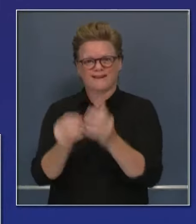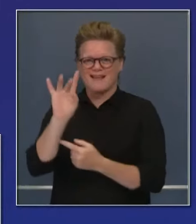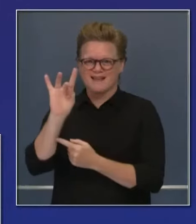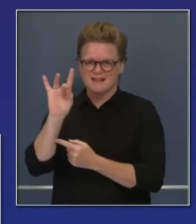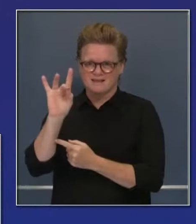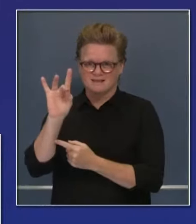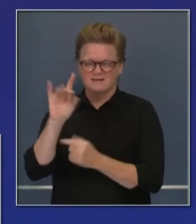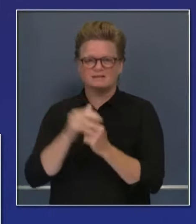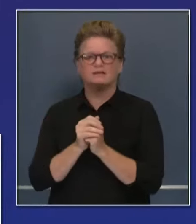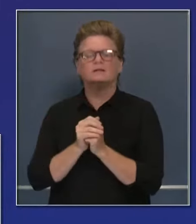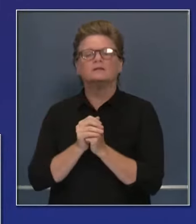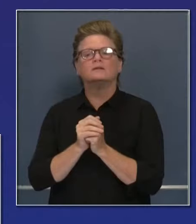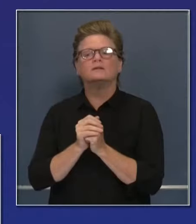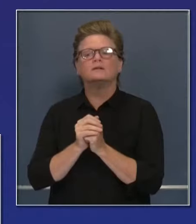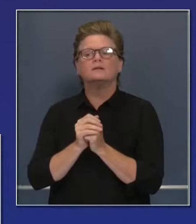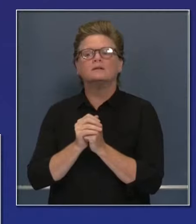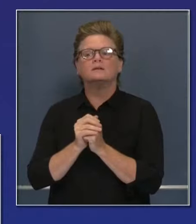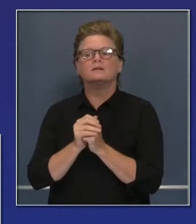know of